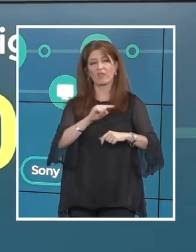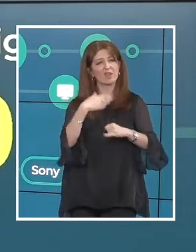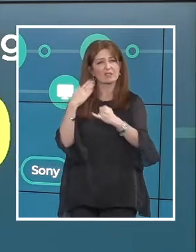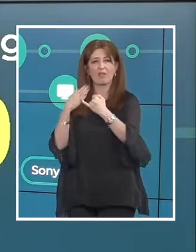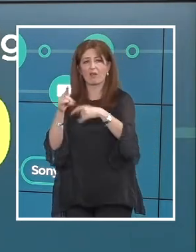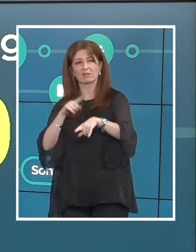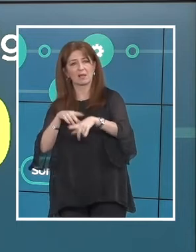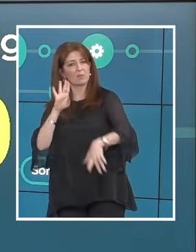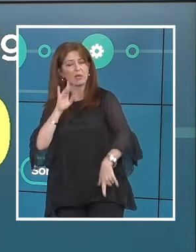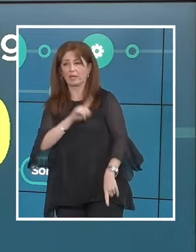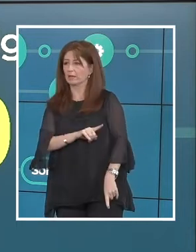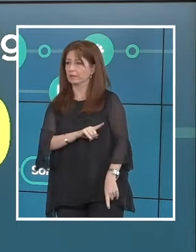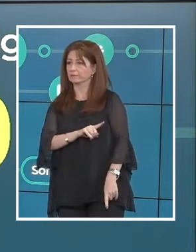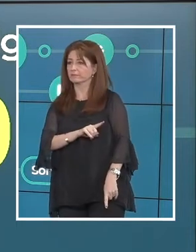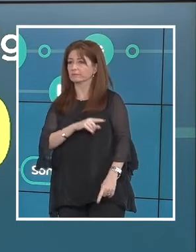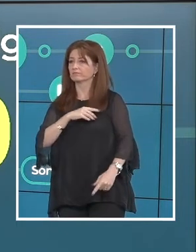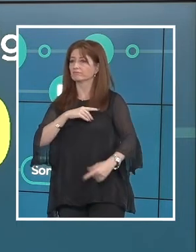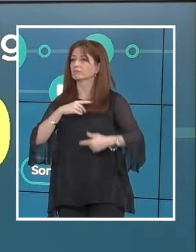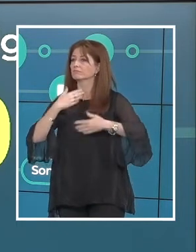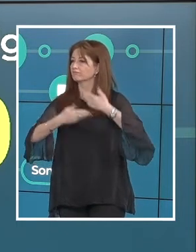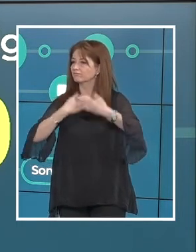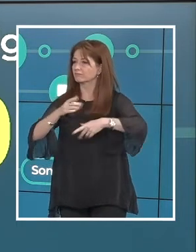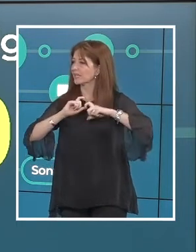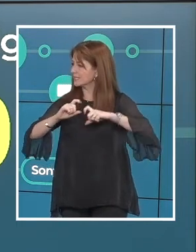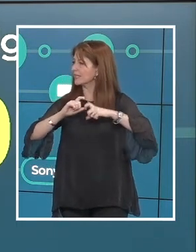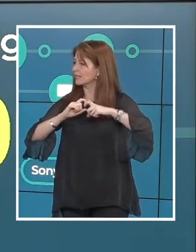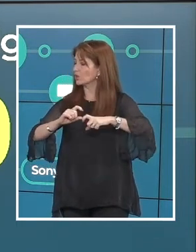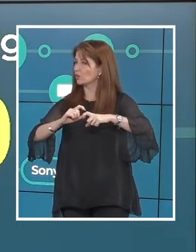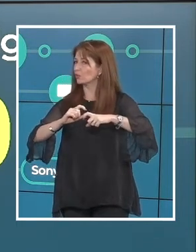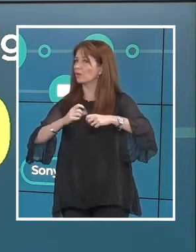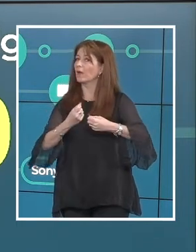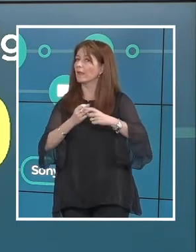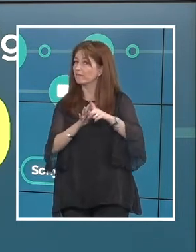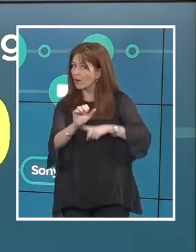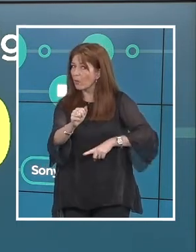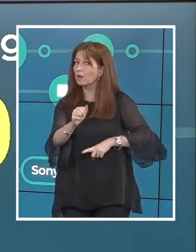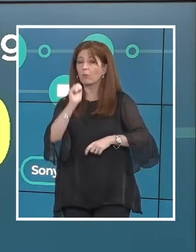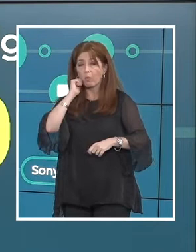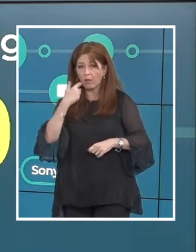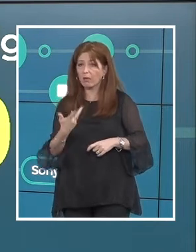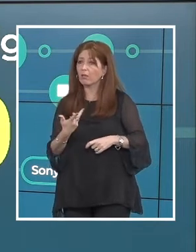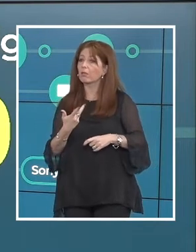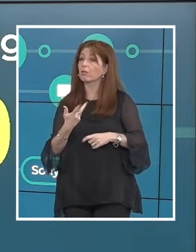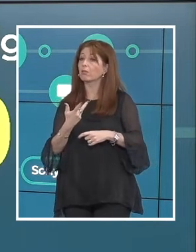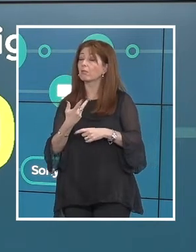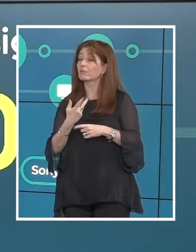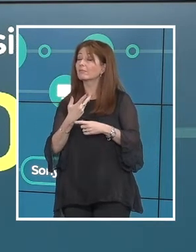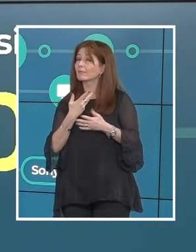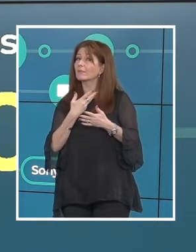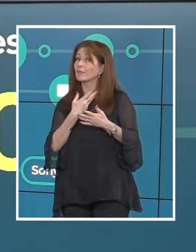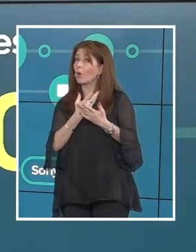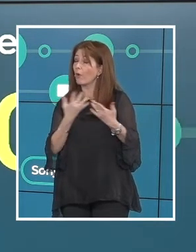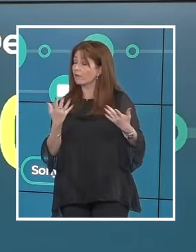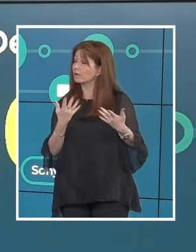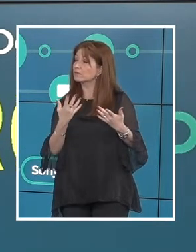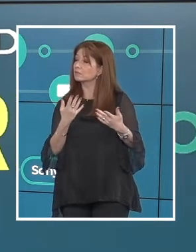It's consistent. We continue to reach out, follow up, and we often see that we don't have to do a lot of reaching out.